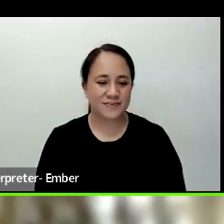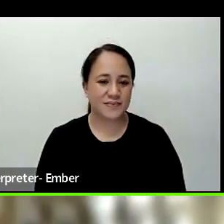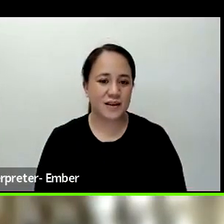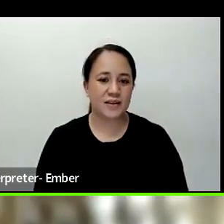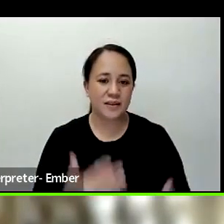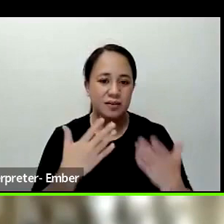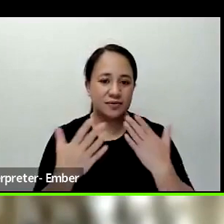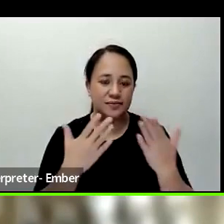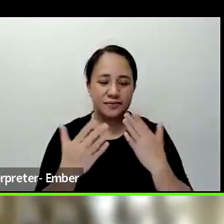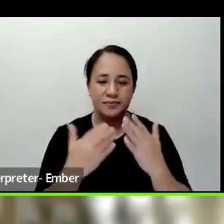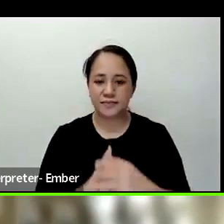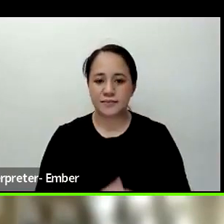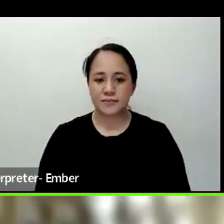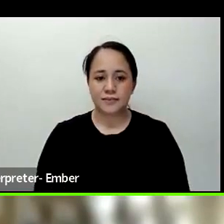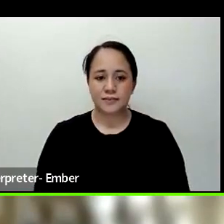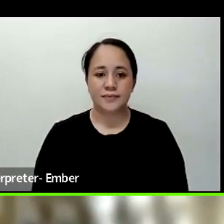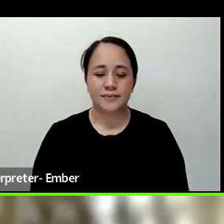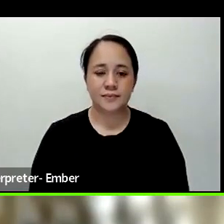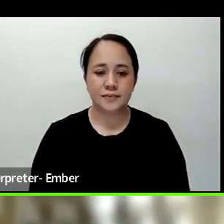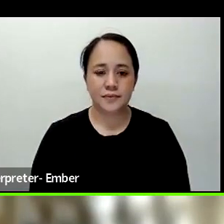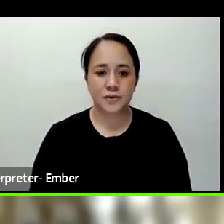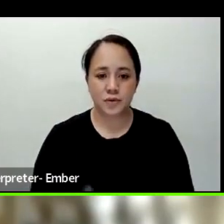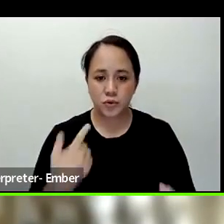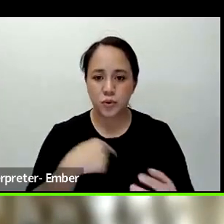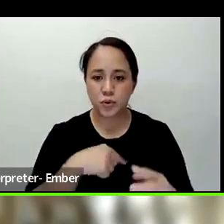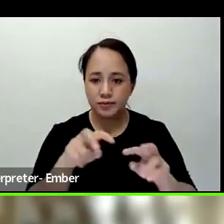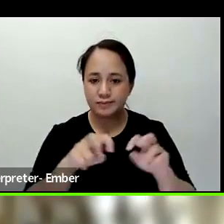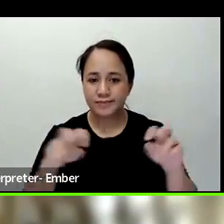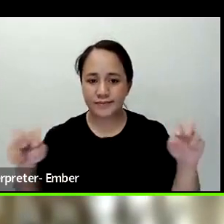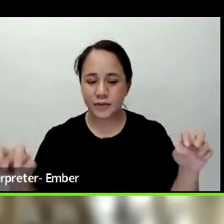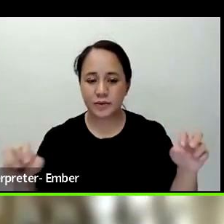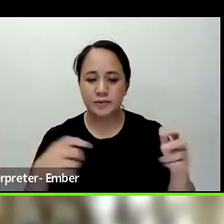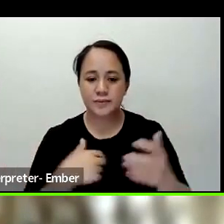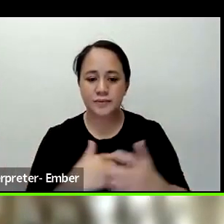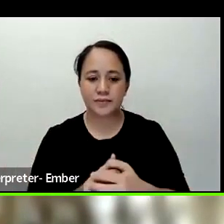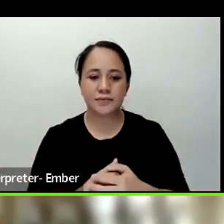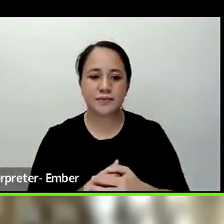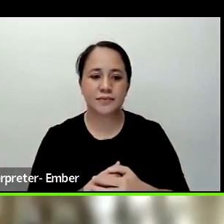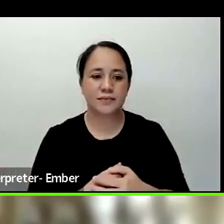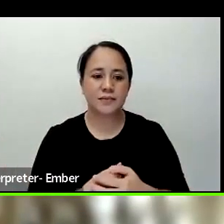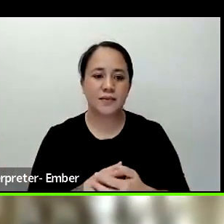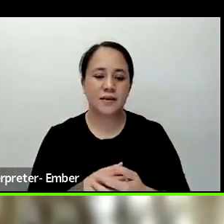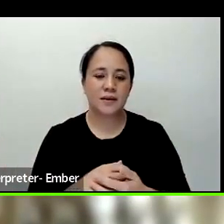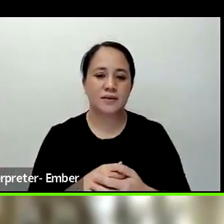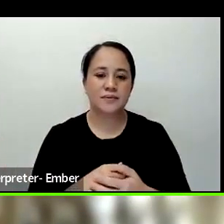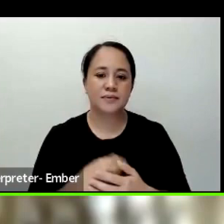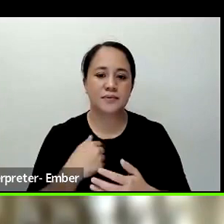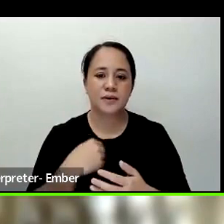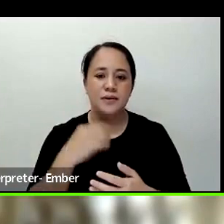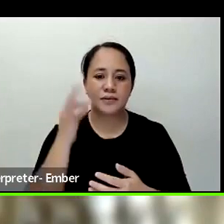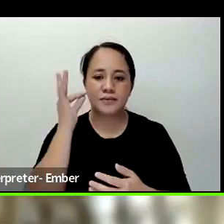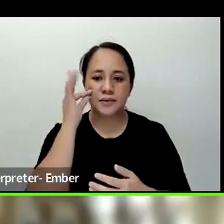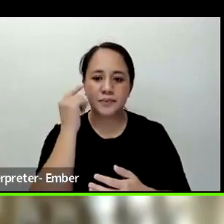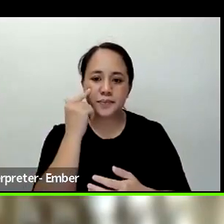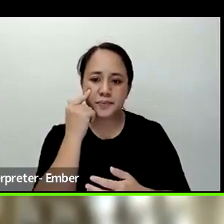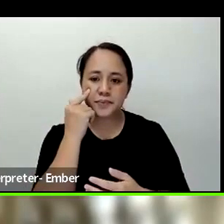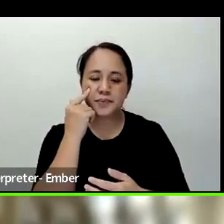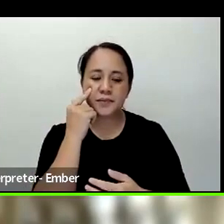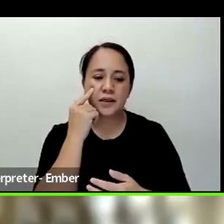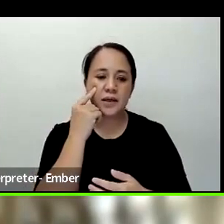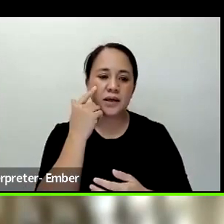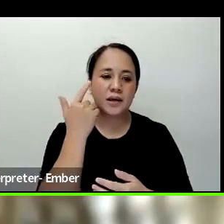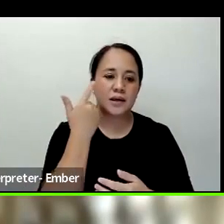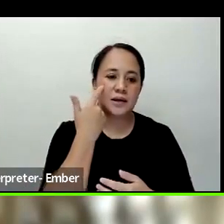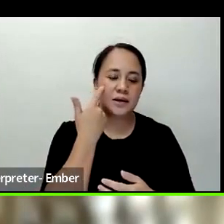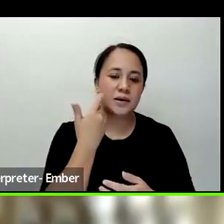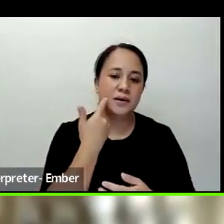lot to our panelists, Professor Francis Gialogo, Dr. Grace Cruz, Professor Michael Dominic